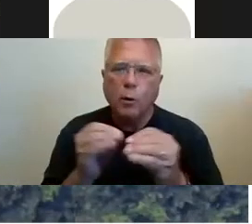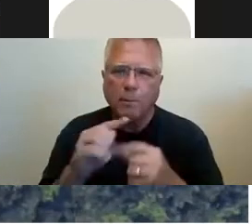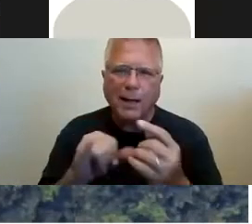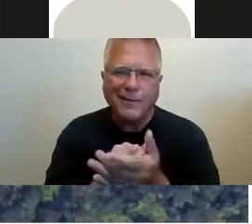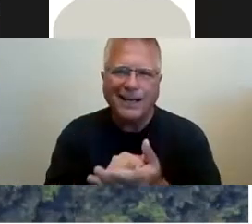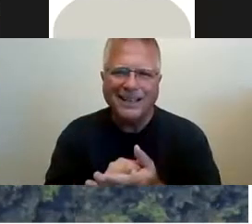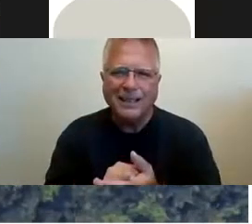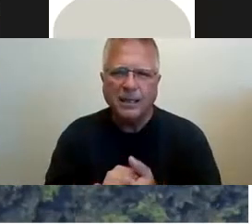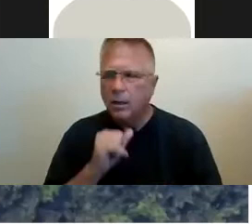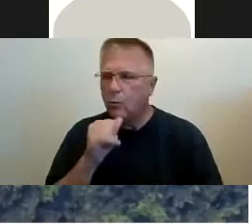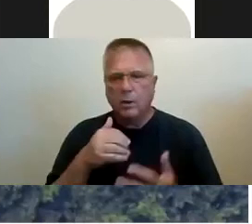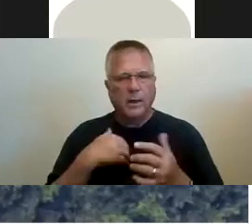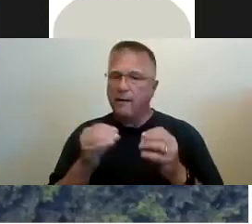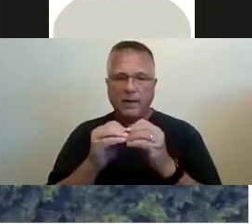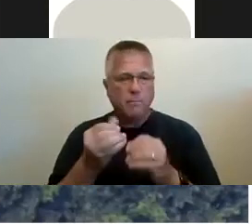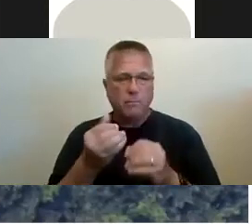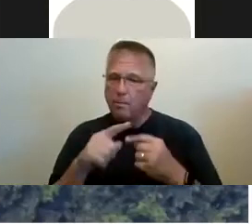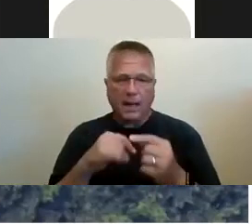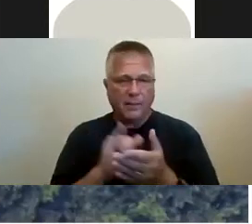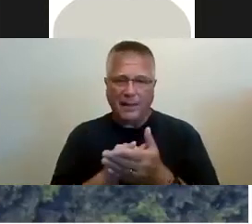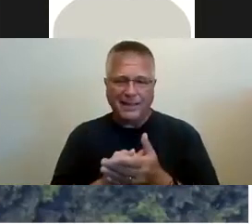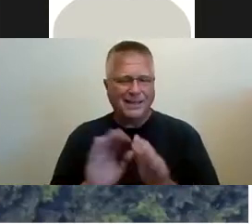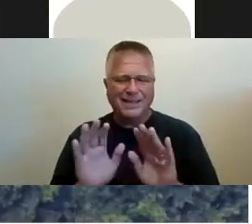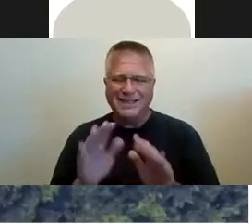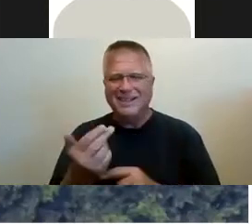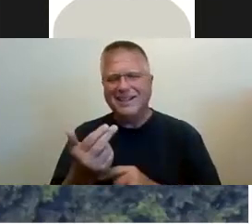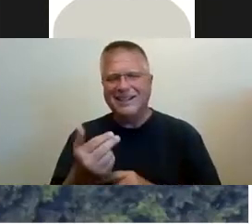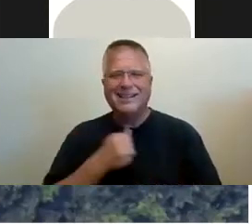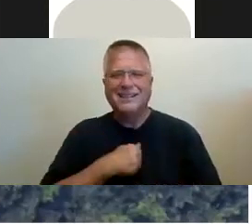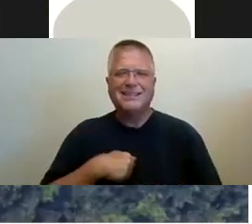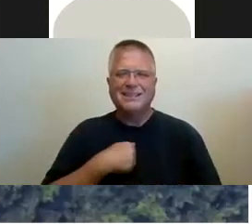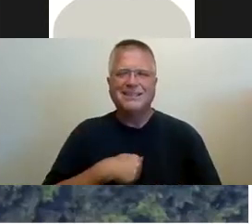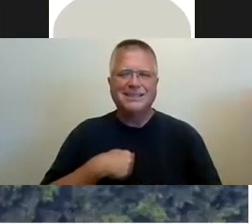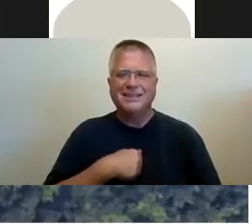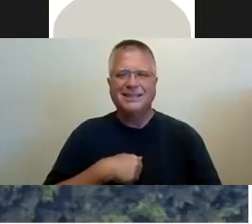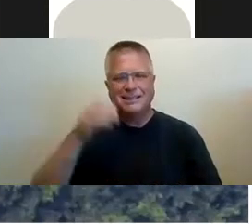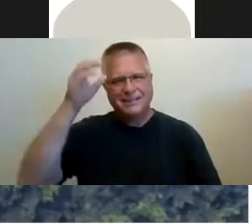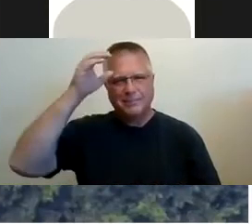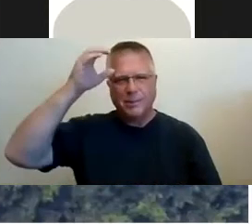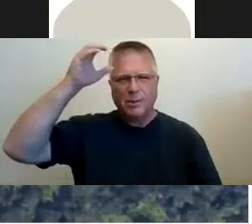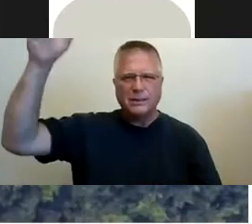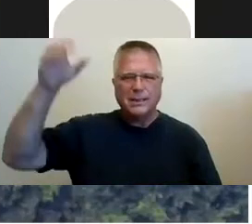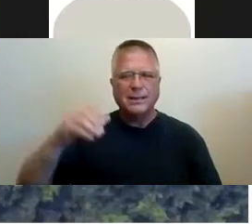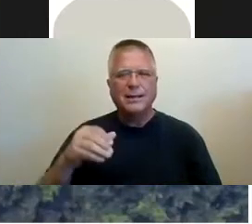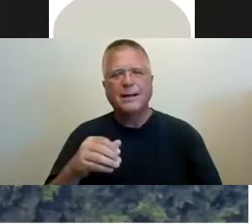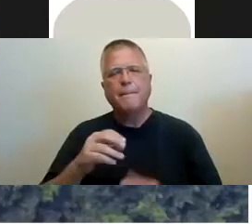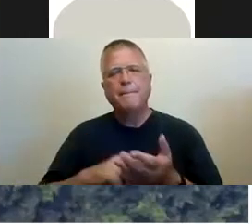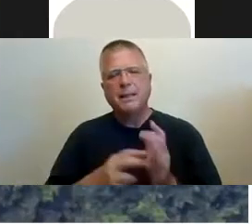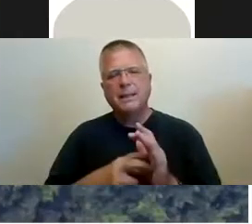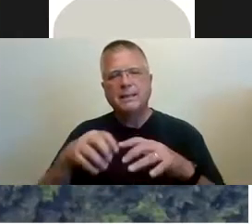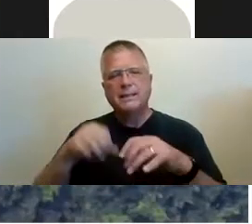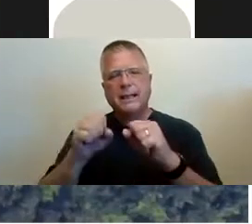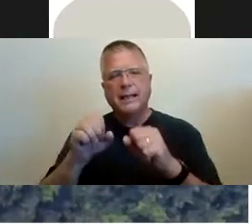don't have more about that. So okay. It's a concept that it would be basically to take the Meadow